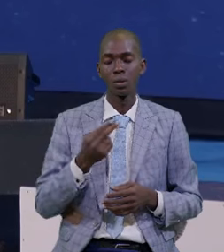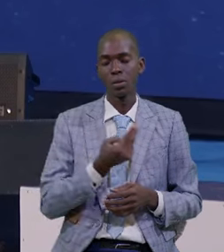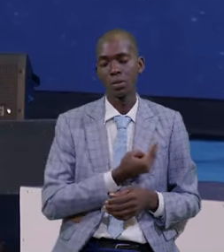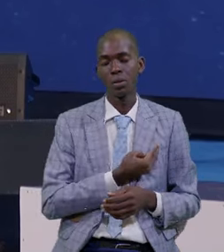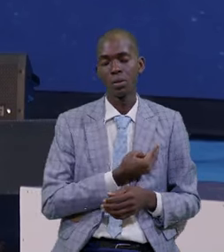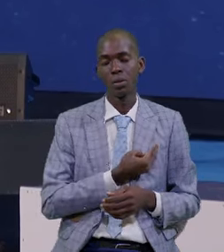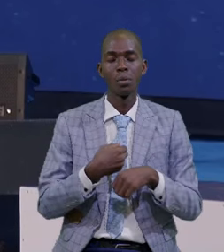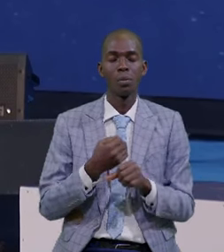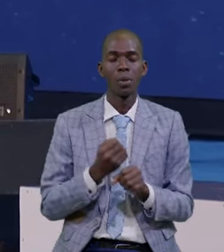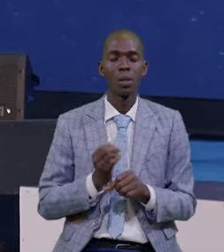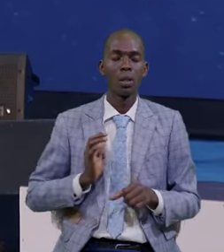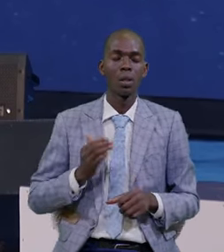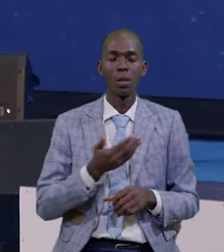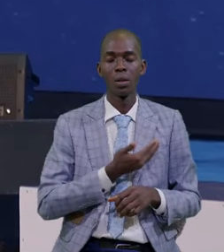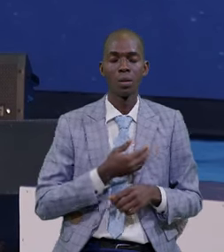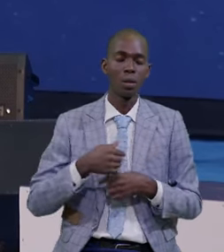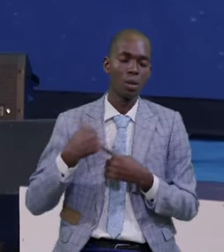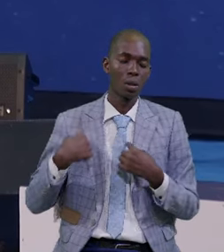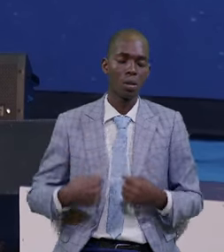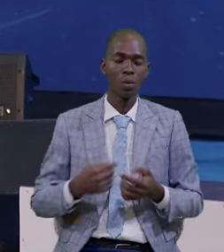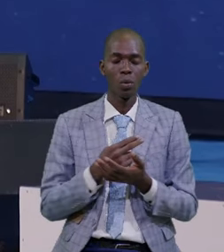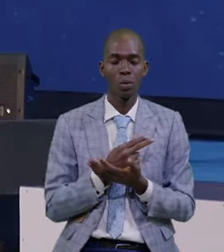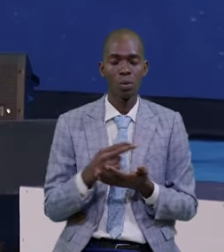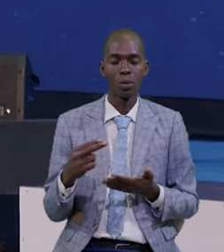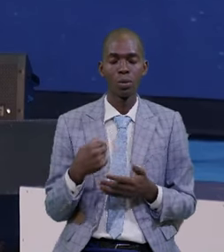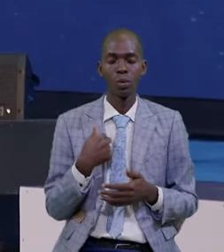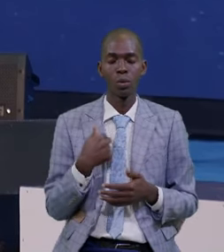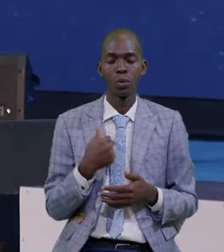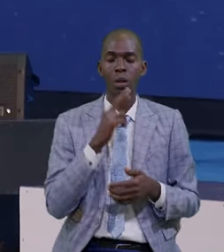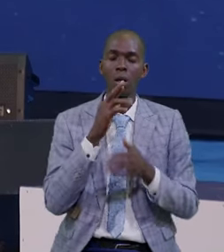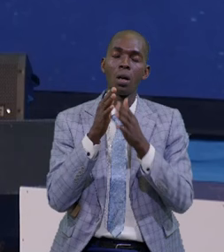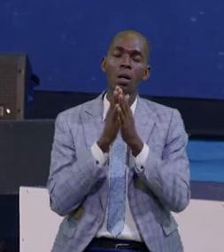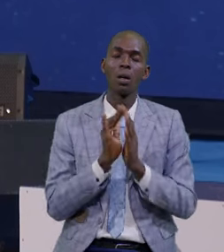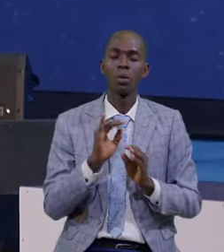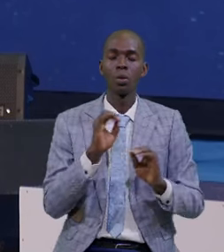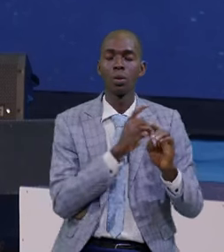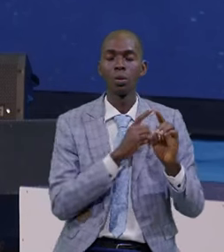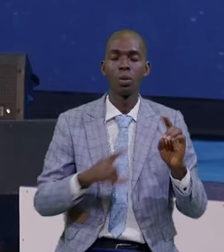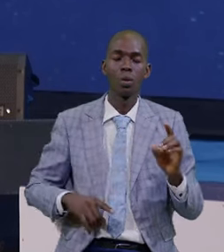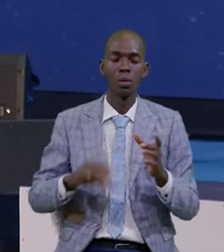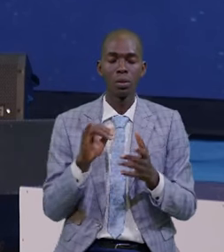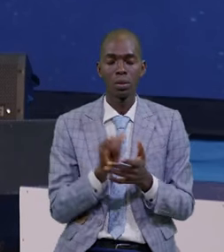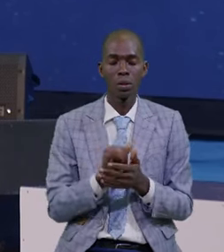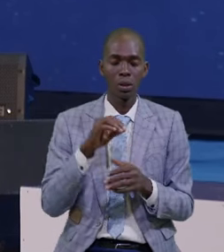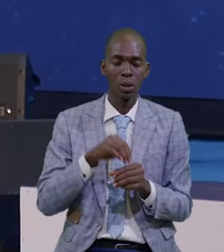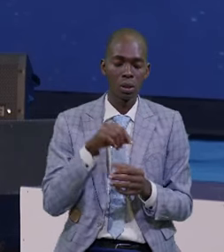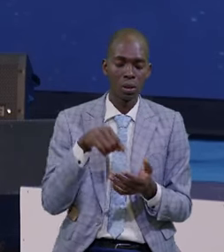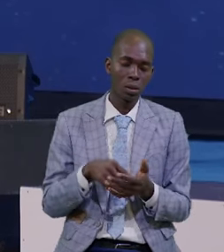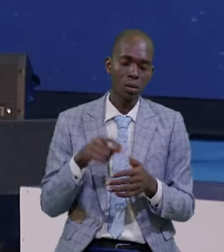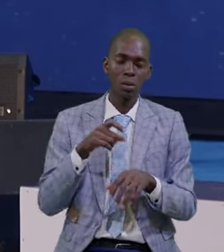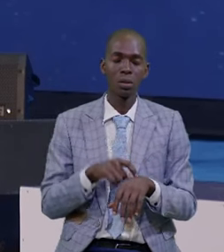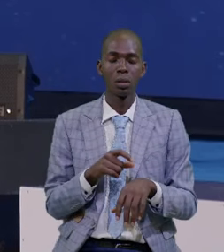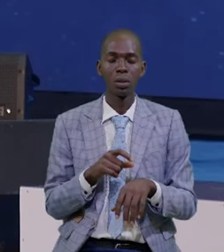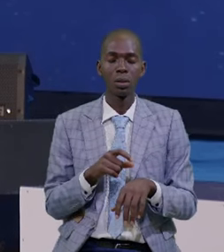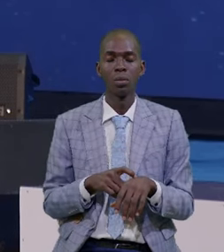making our hearts holy. We're asking, O Lord, that in this session, you